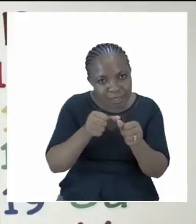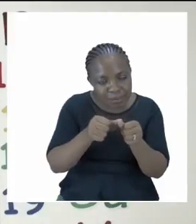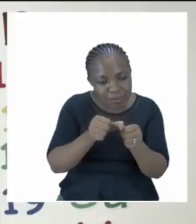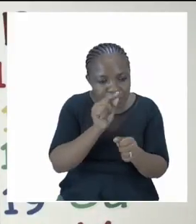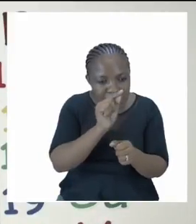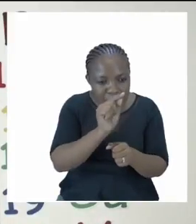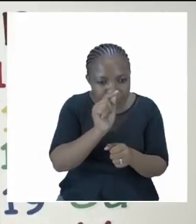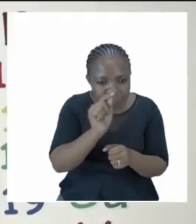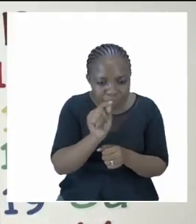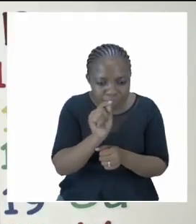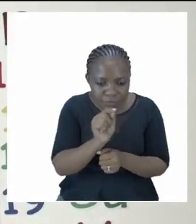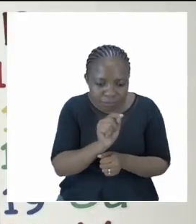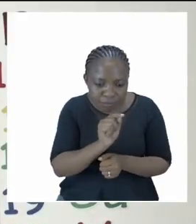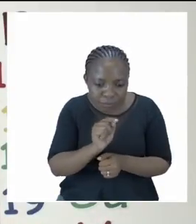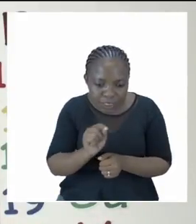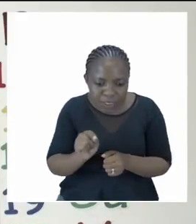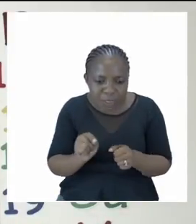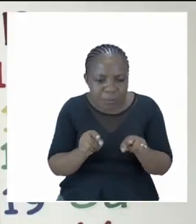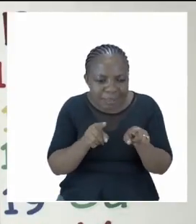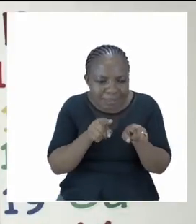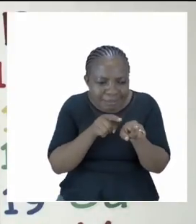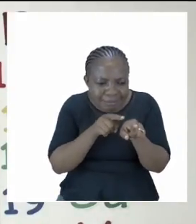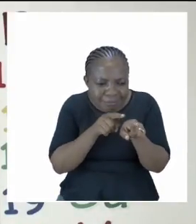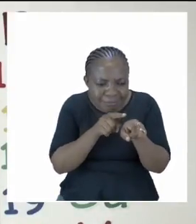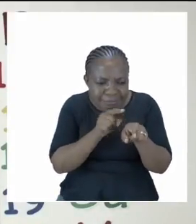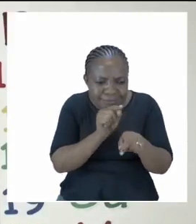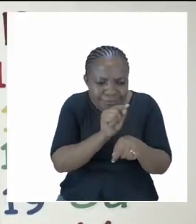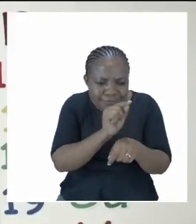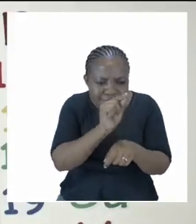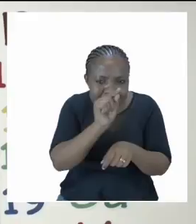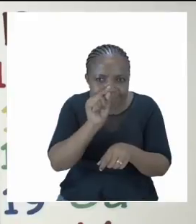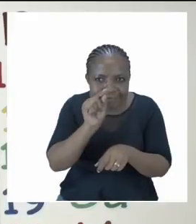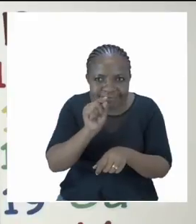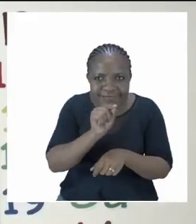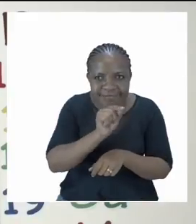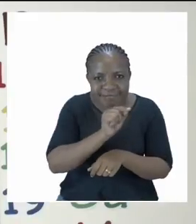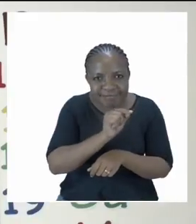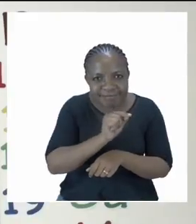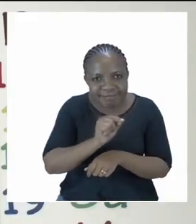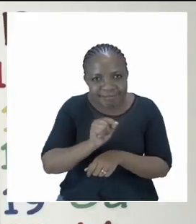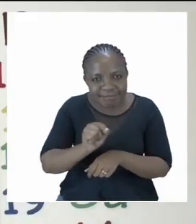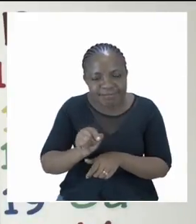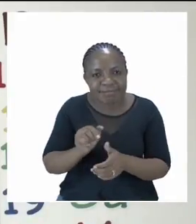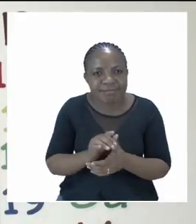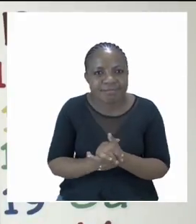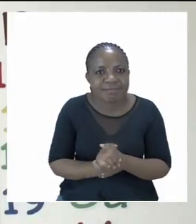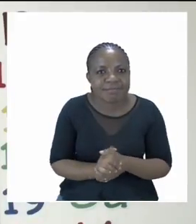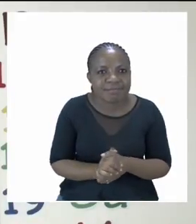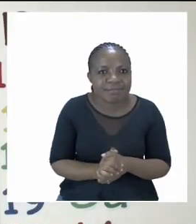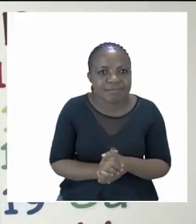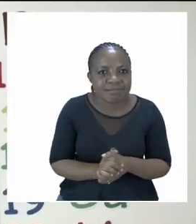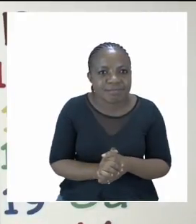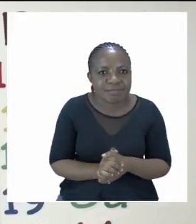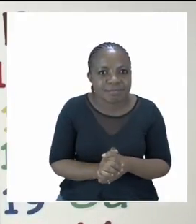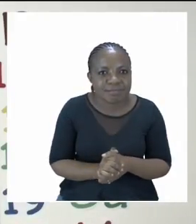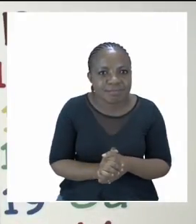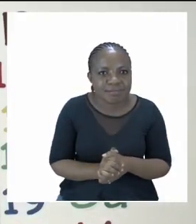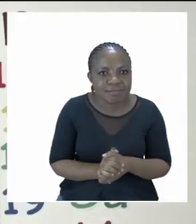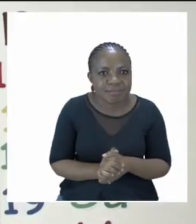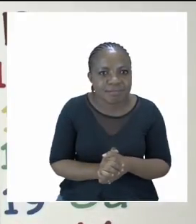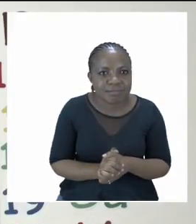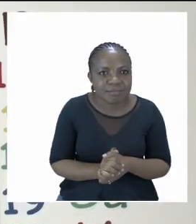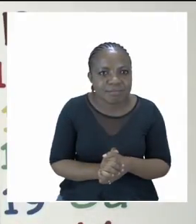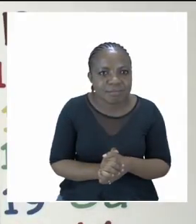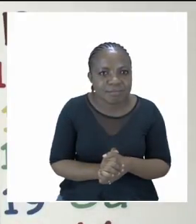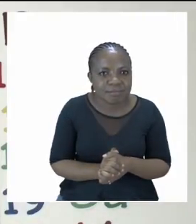are there to guide you. And last but not least, there is a number line that is missing